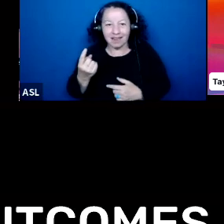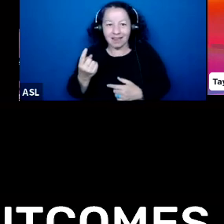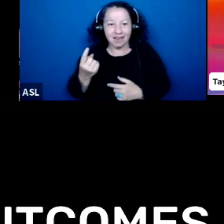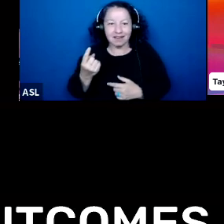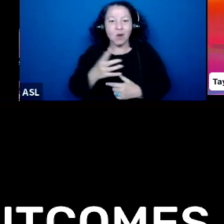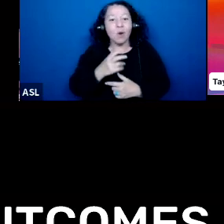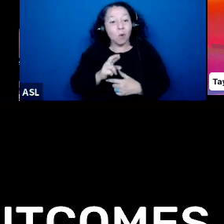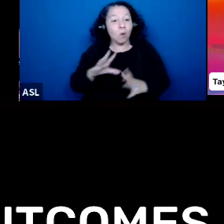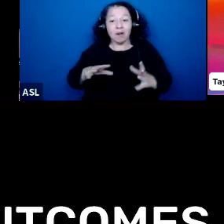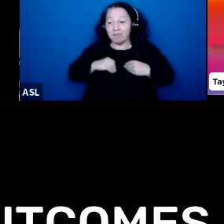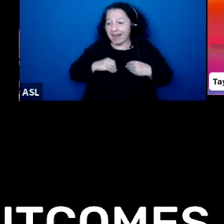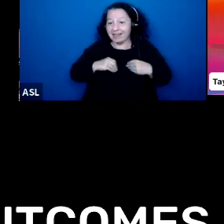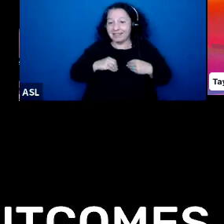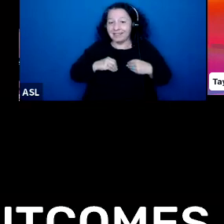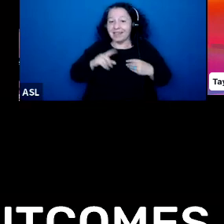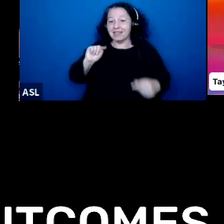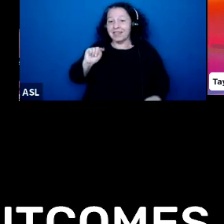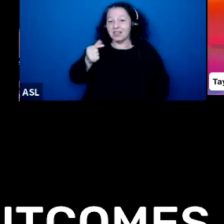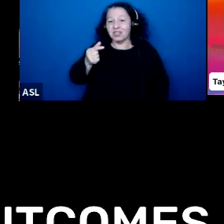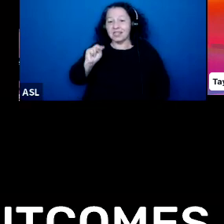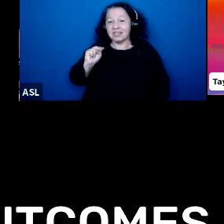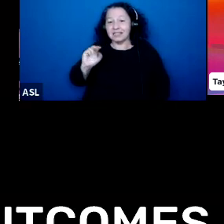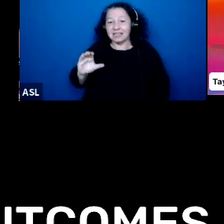fully understanding and embracing